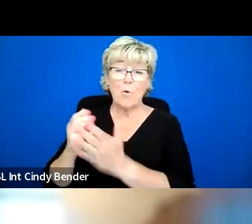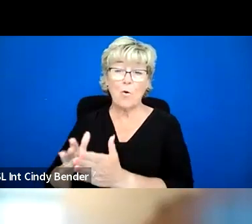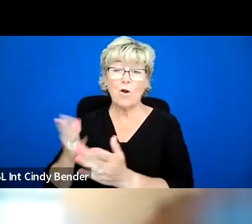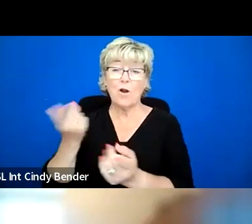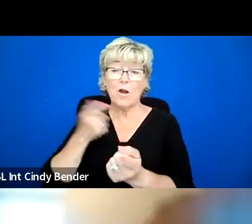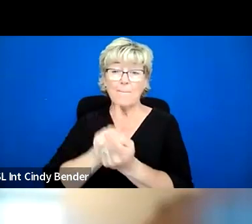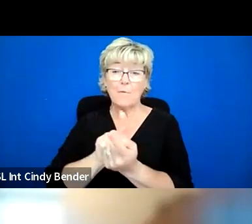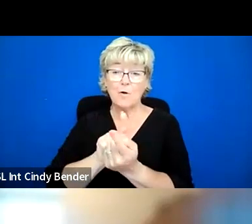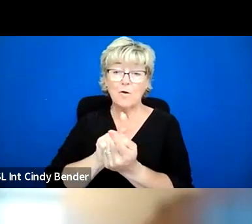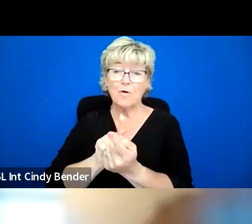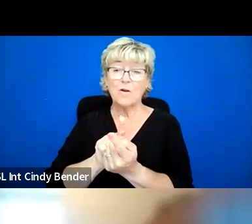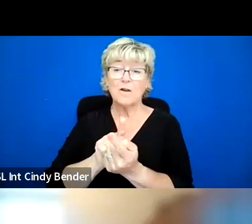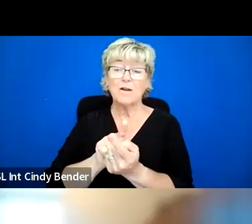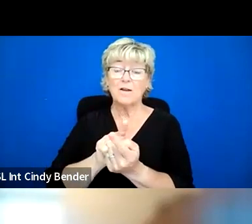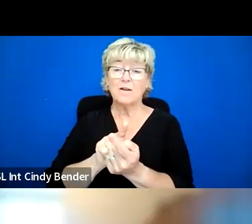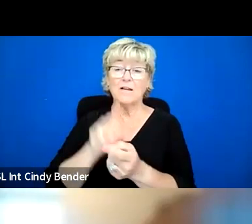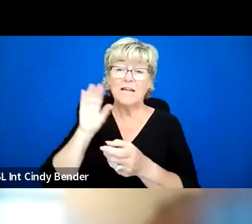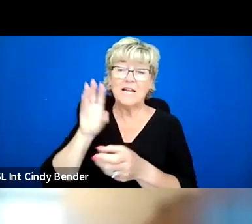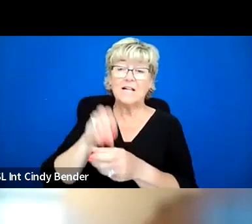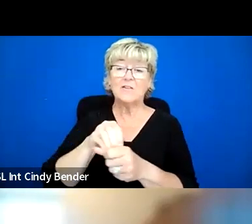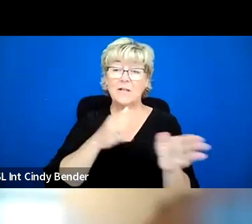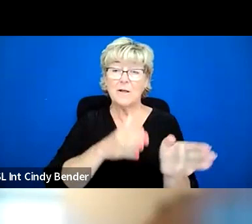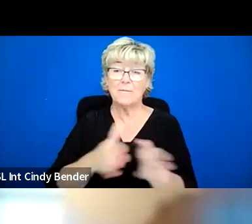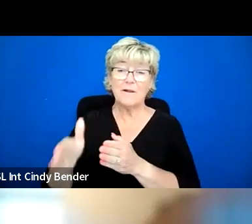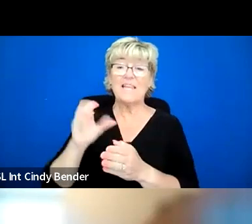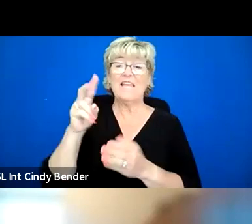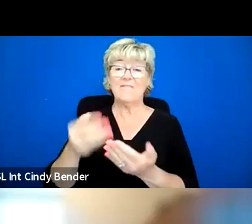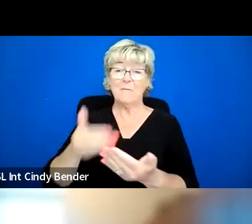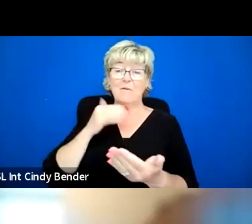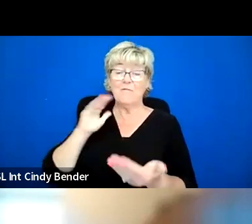approach inclusive planning before they even get to the shelter?